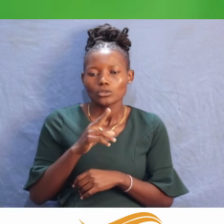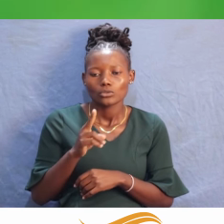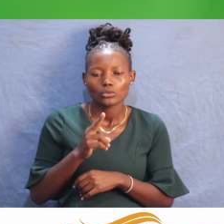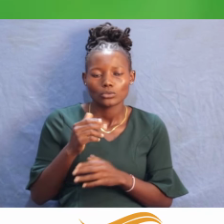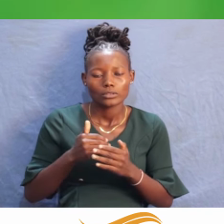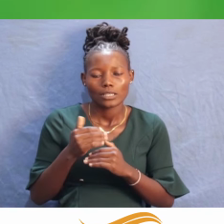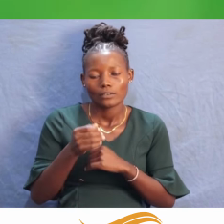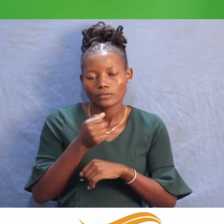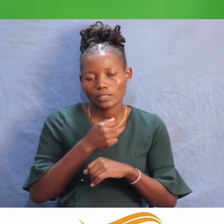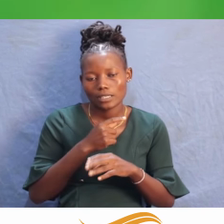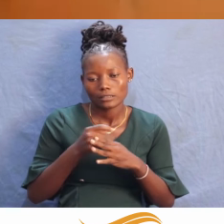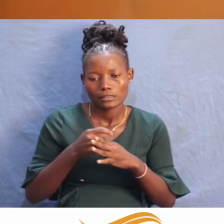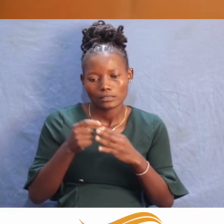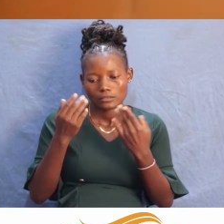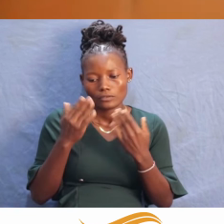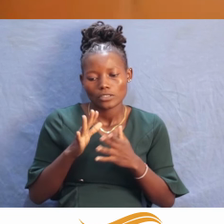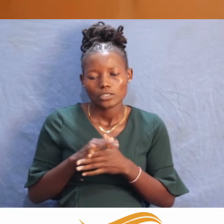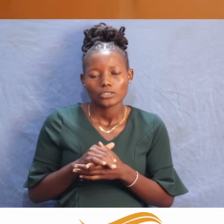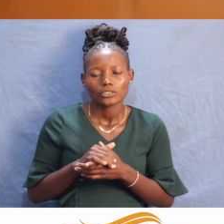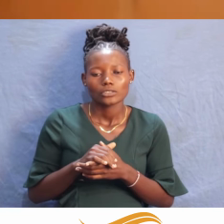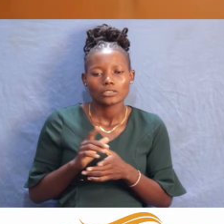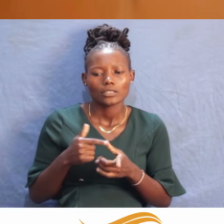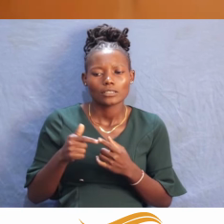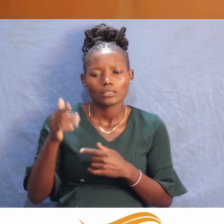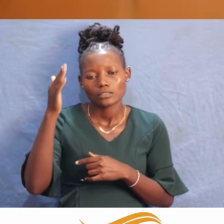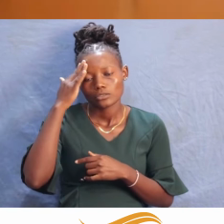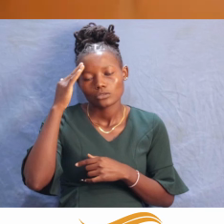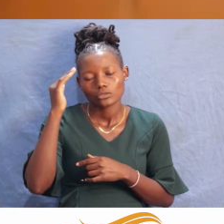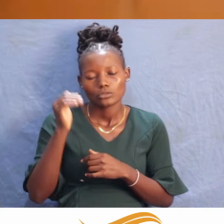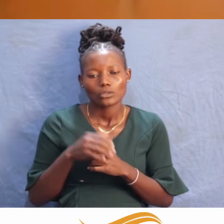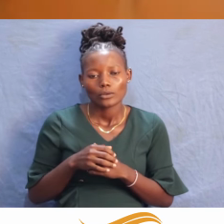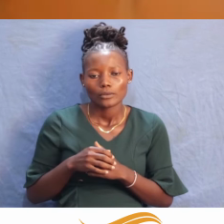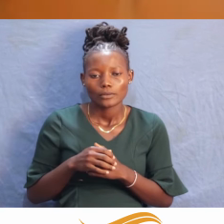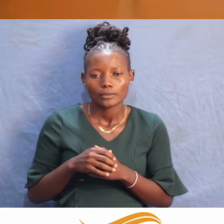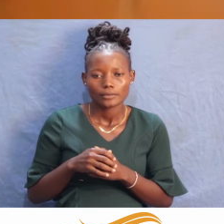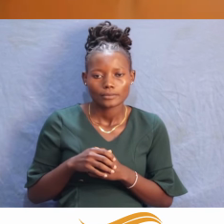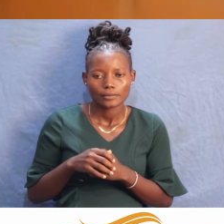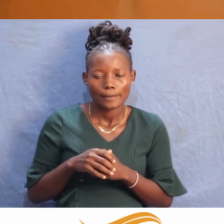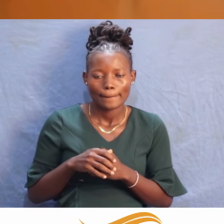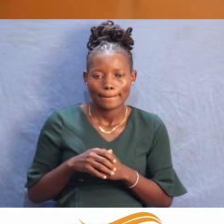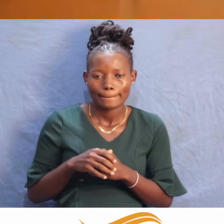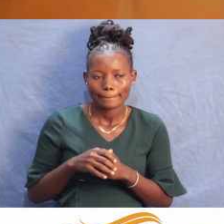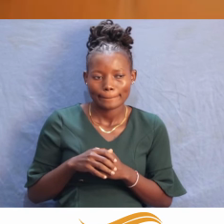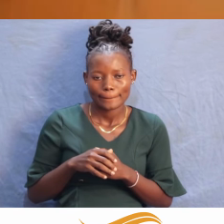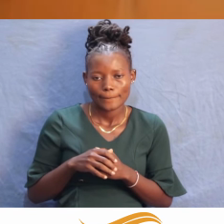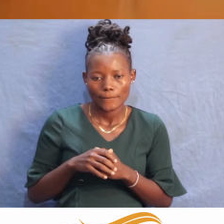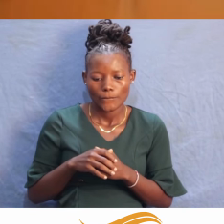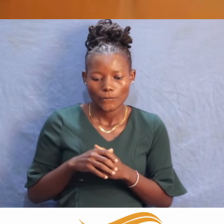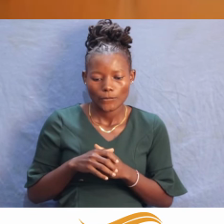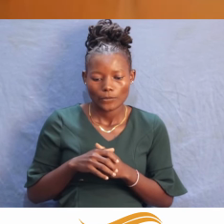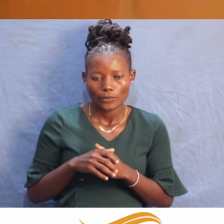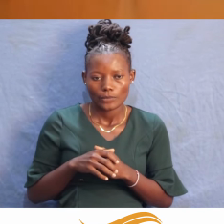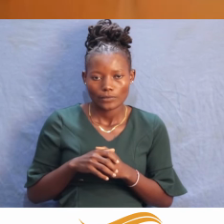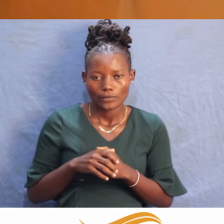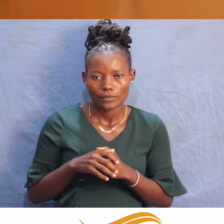exercises. Yeah. And then, recovery science is a whole nother topic. How